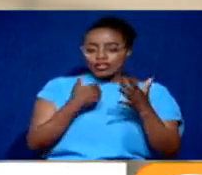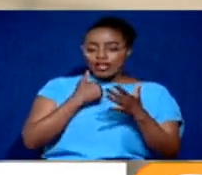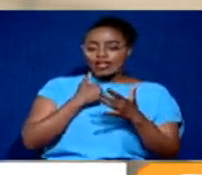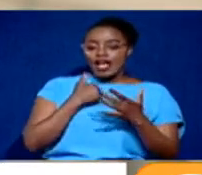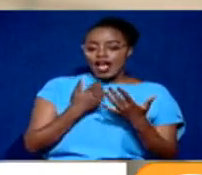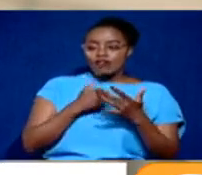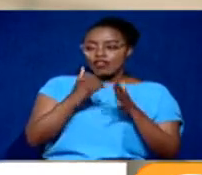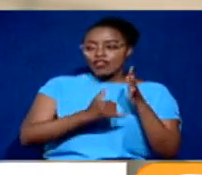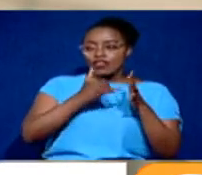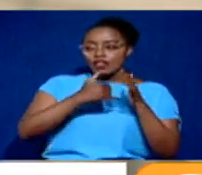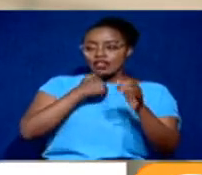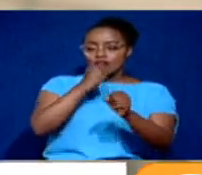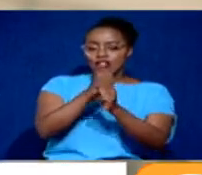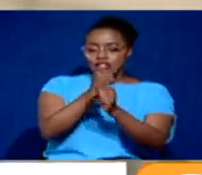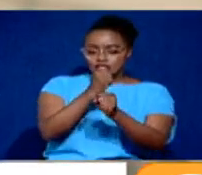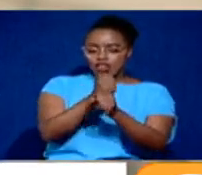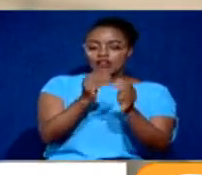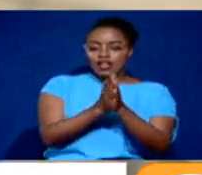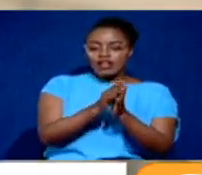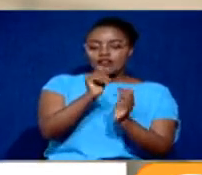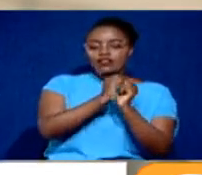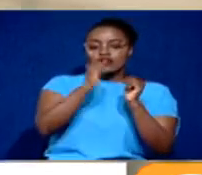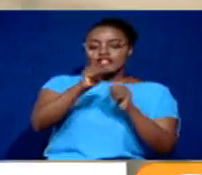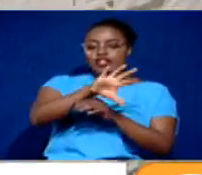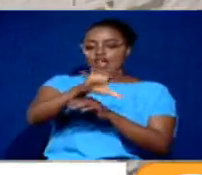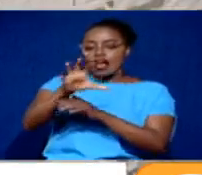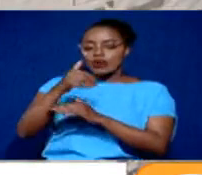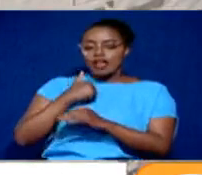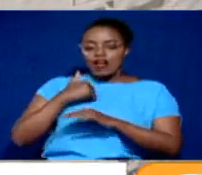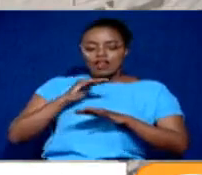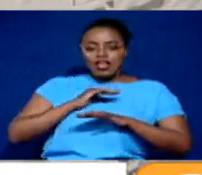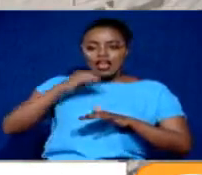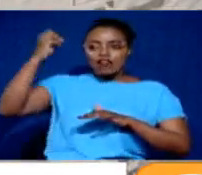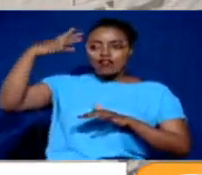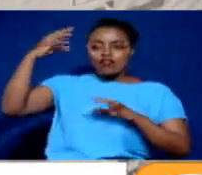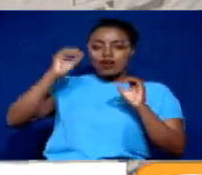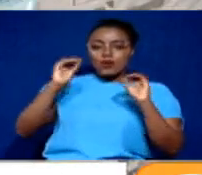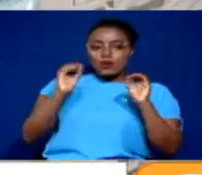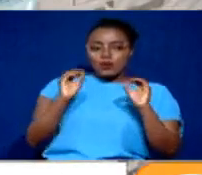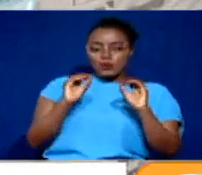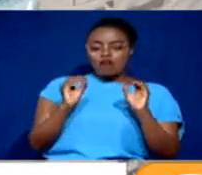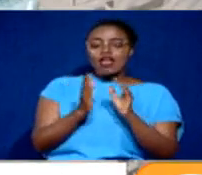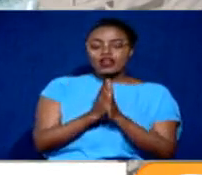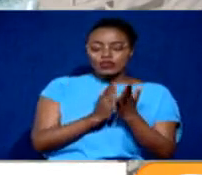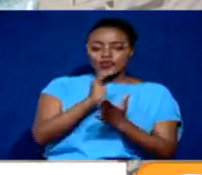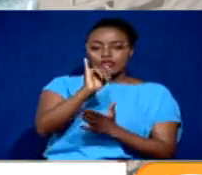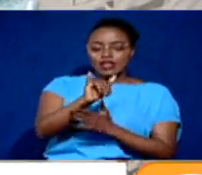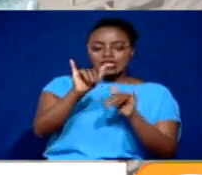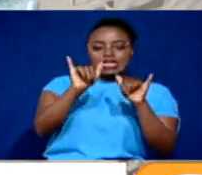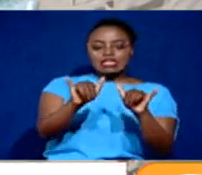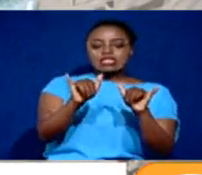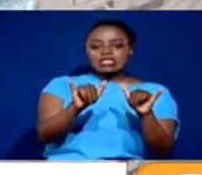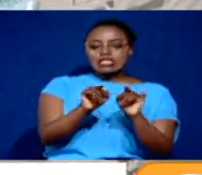X-ray machines, which were installed in 15 counties, lacked adequate electricity supply and, as a result,